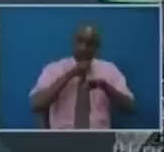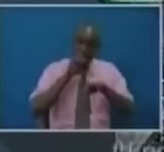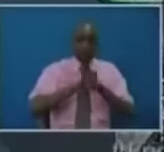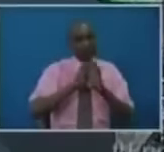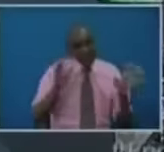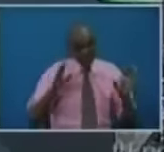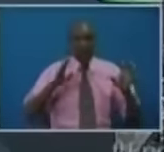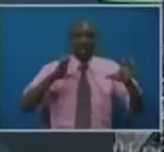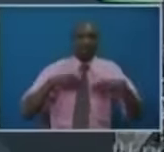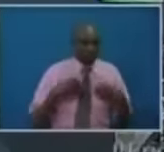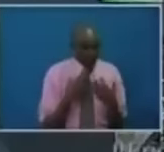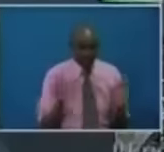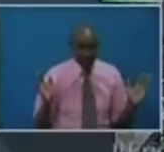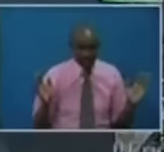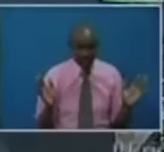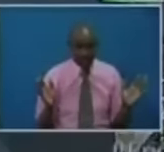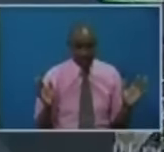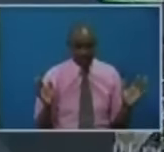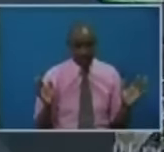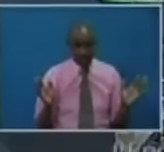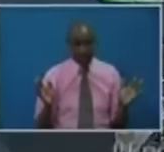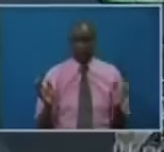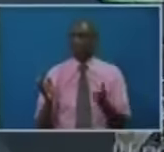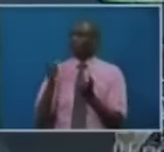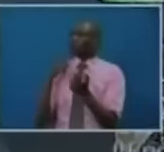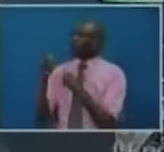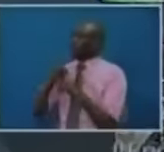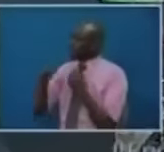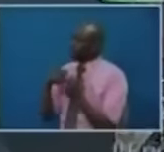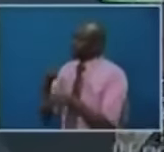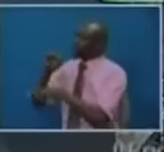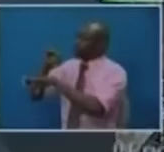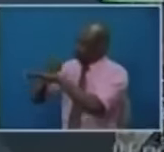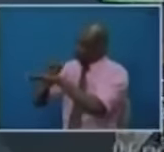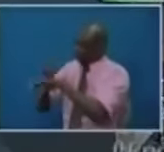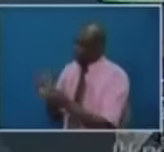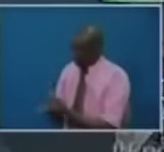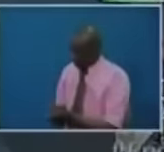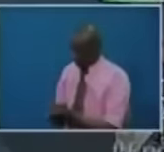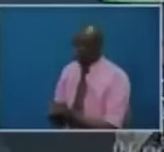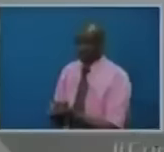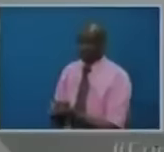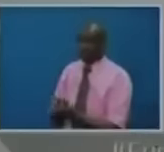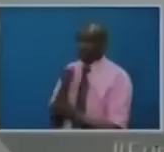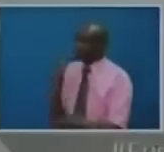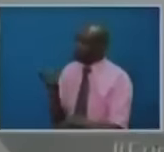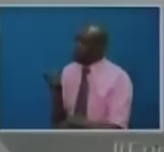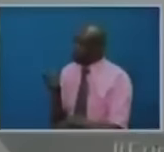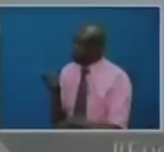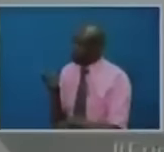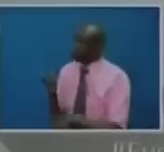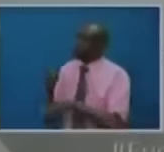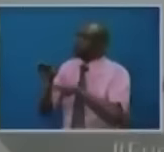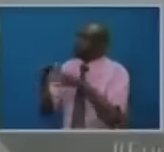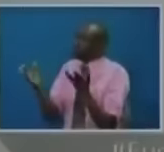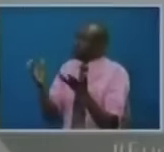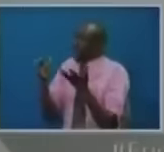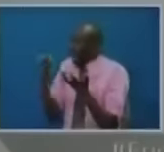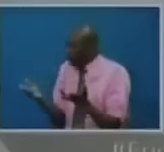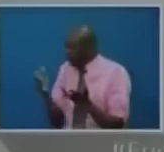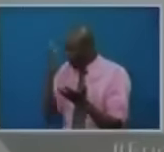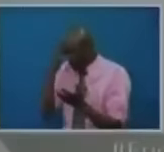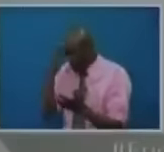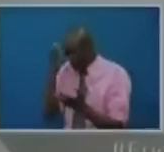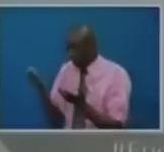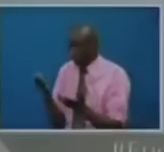mwito, tukaitikia. Who are we? Okay, then speaking about being, you know, being called. Mm. Mankush, so how are you able to differentiate yourself